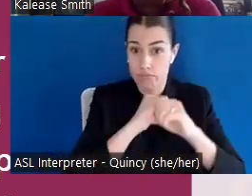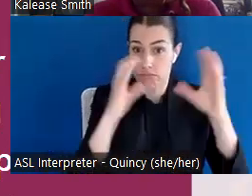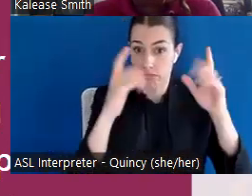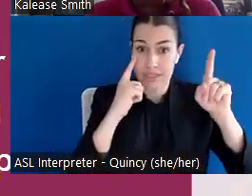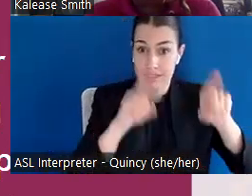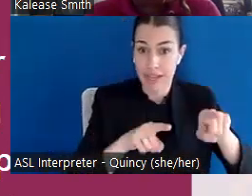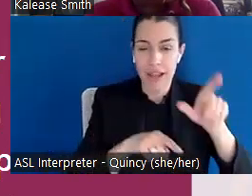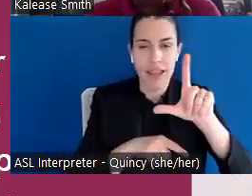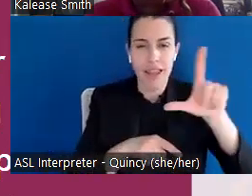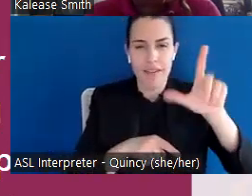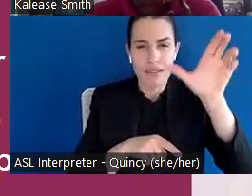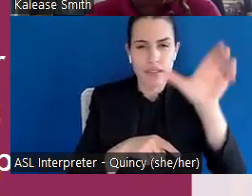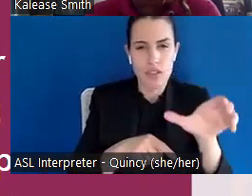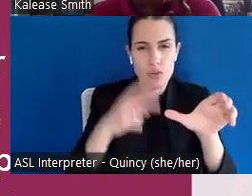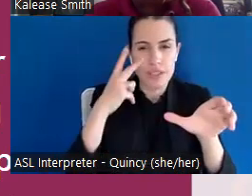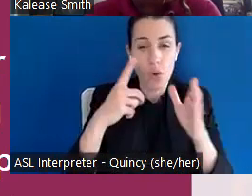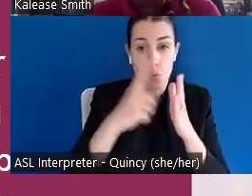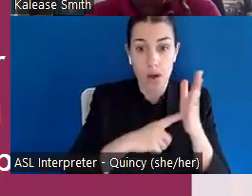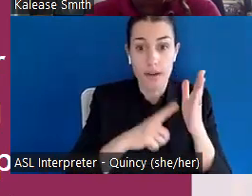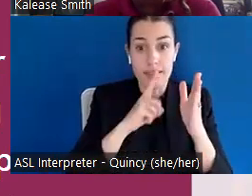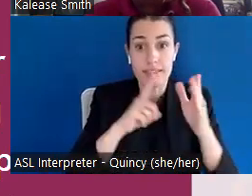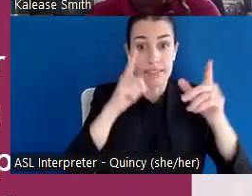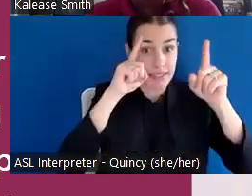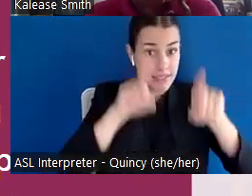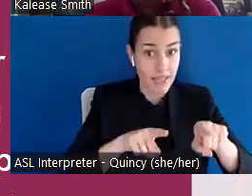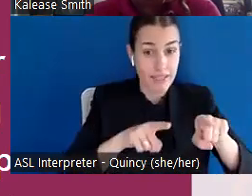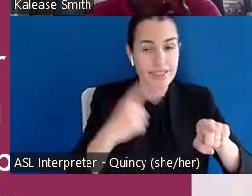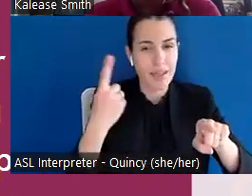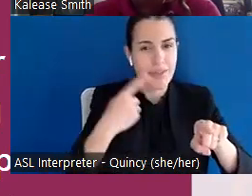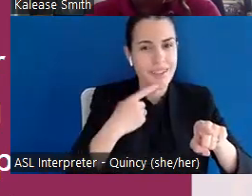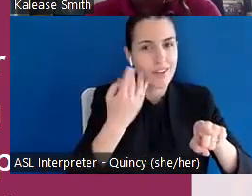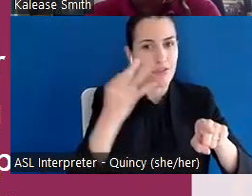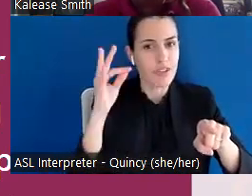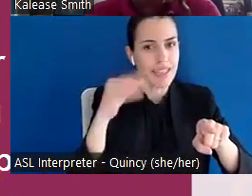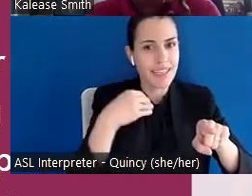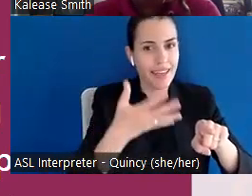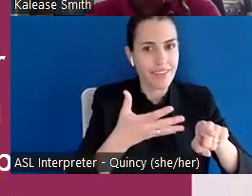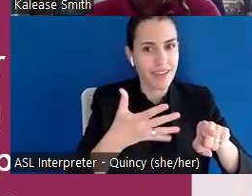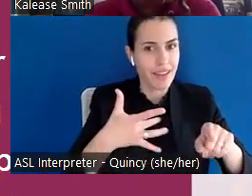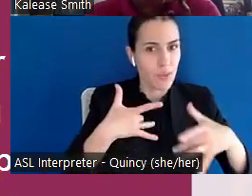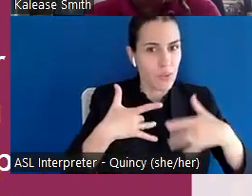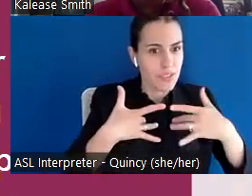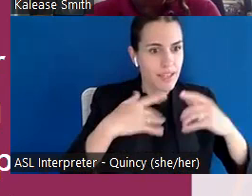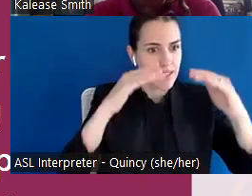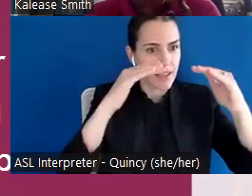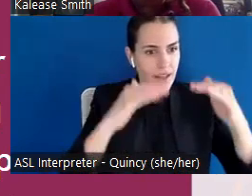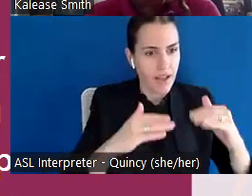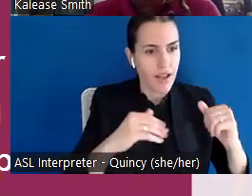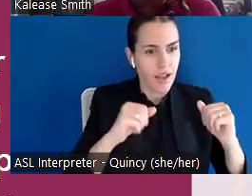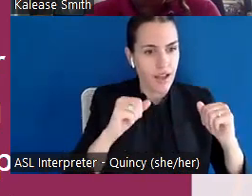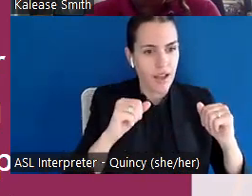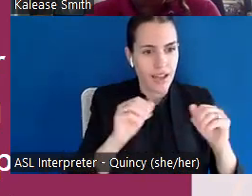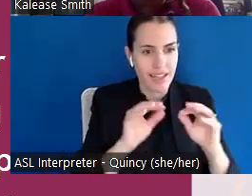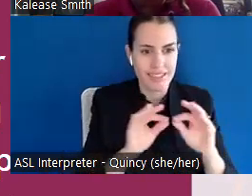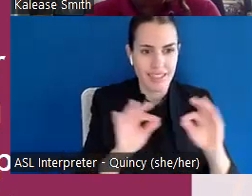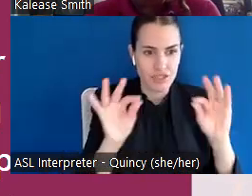we see what is considered consent. Someone said freely given in the chat, enthusiastic, essential is one that